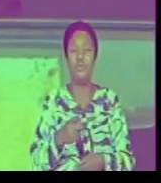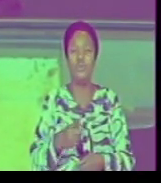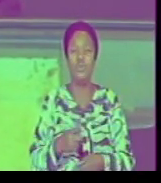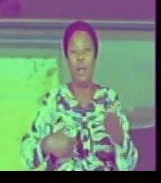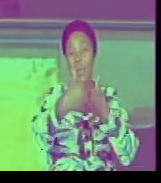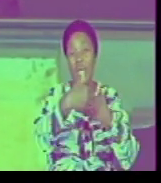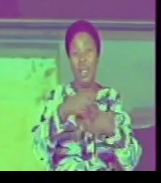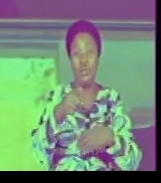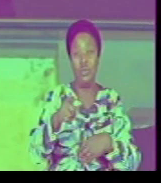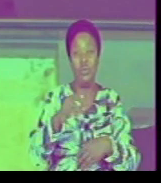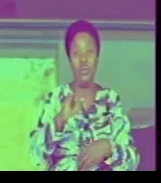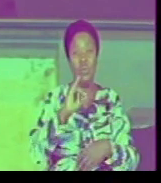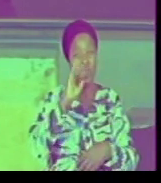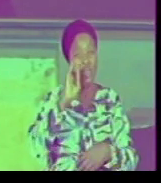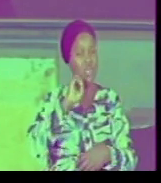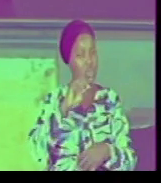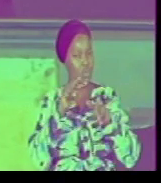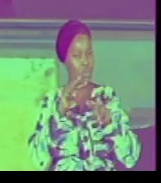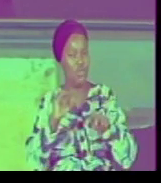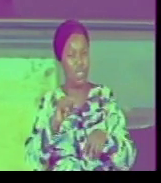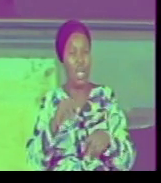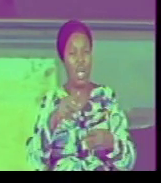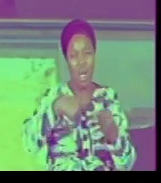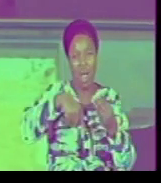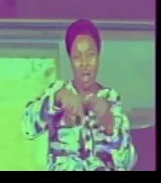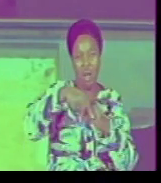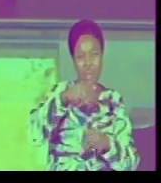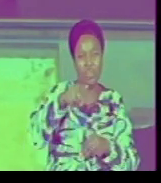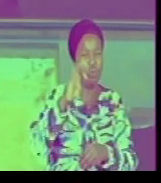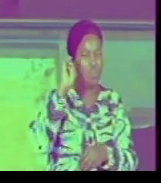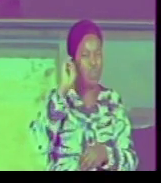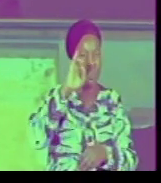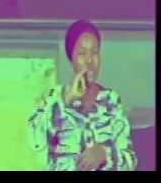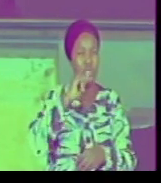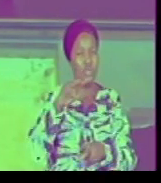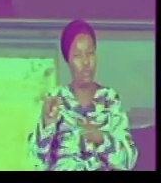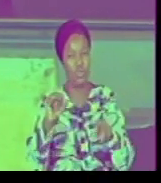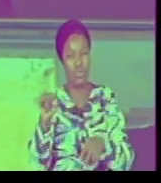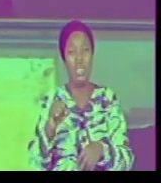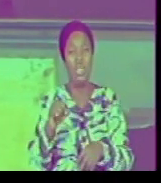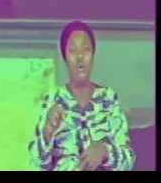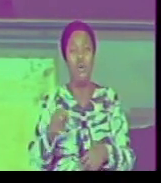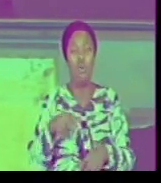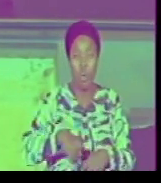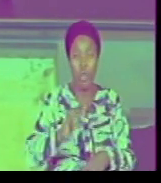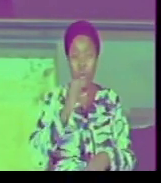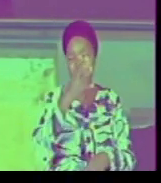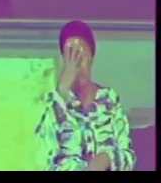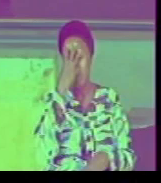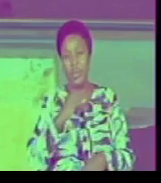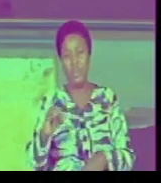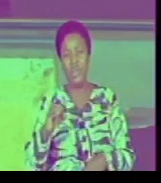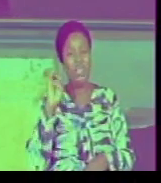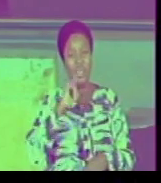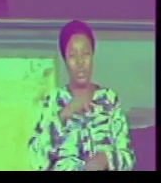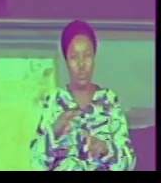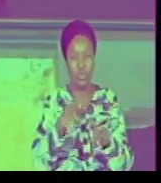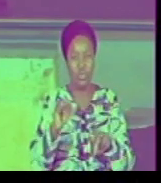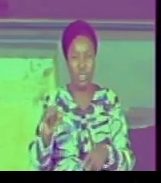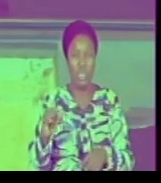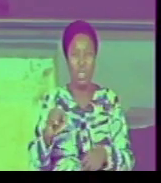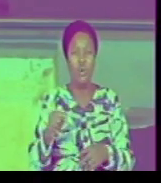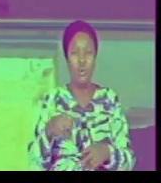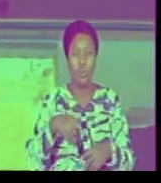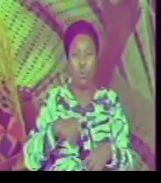watching. Around you is watching. While you're sleeping, is watching. While you're awake,